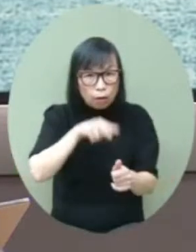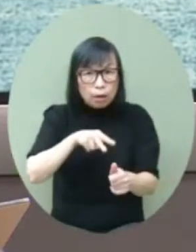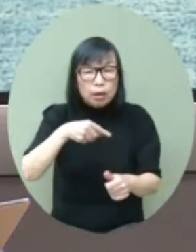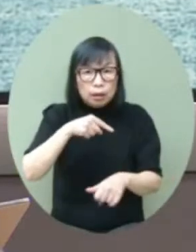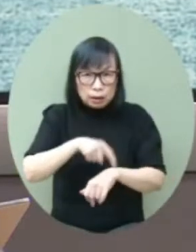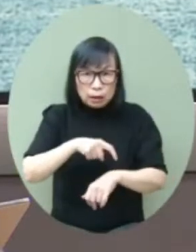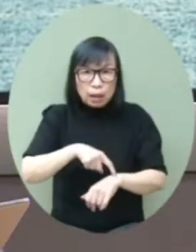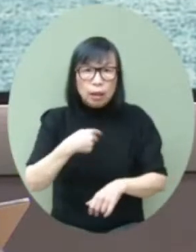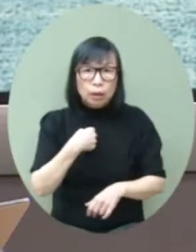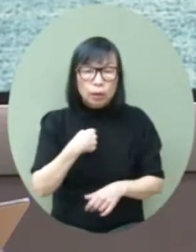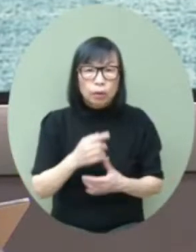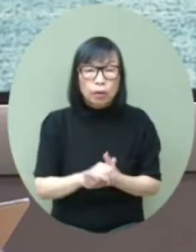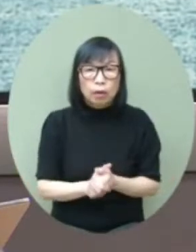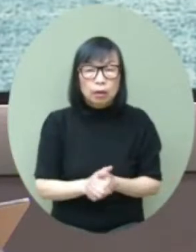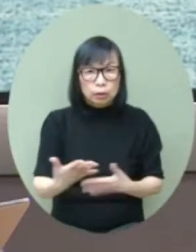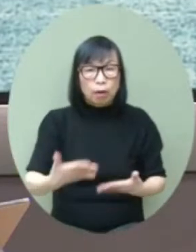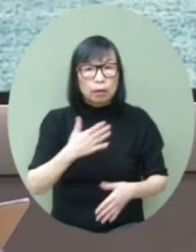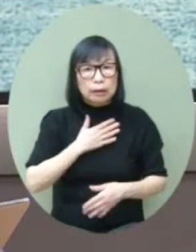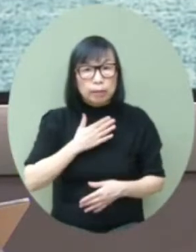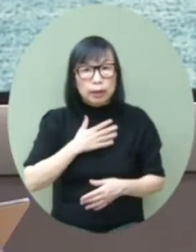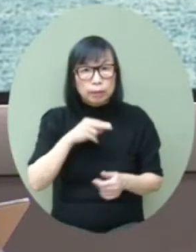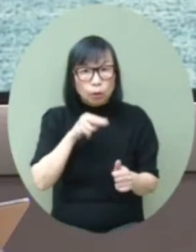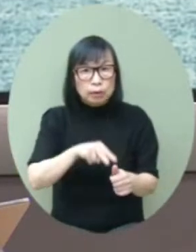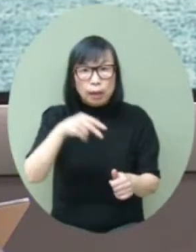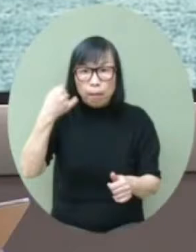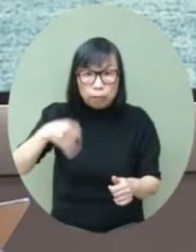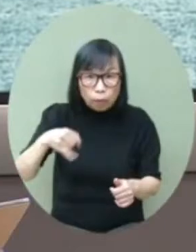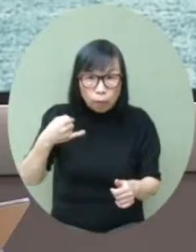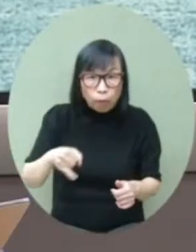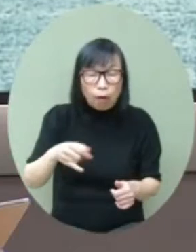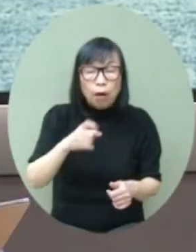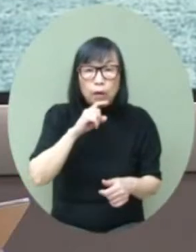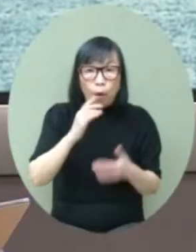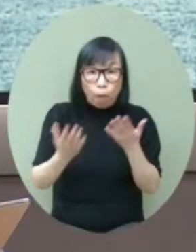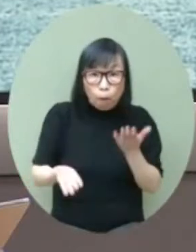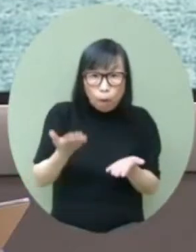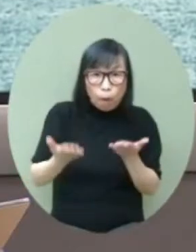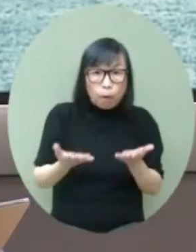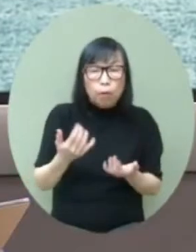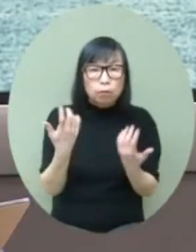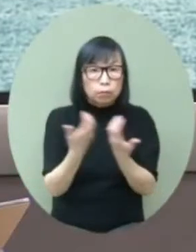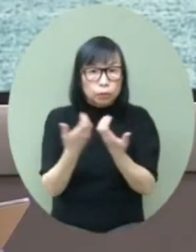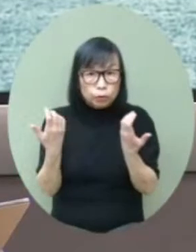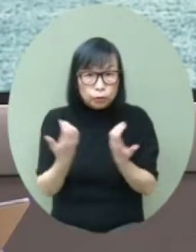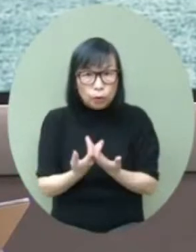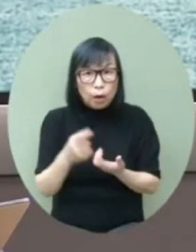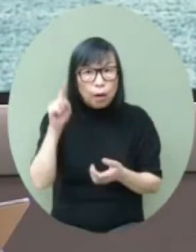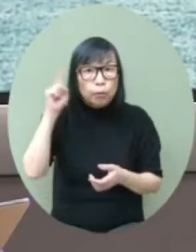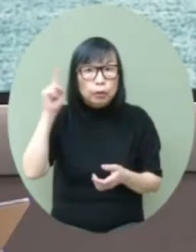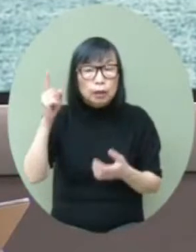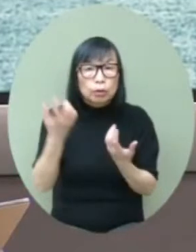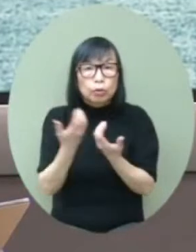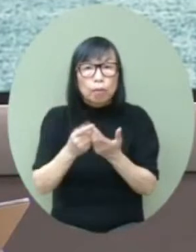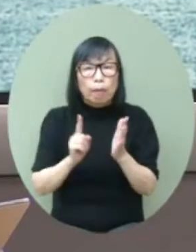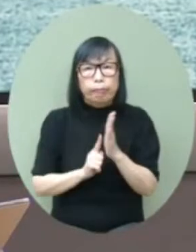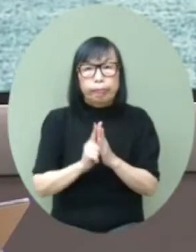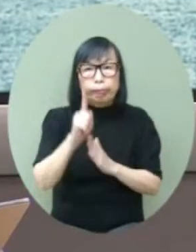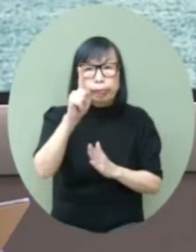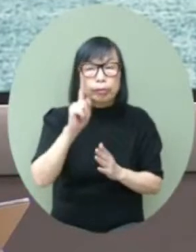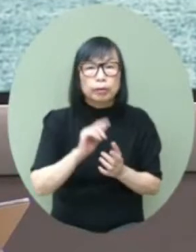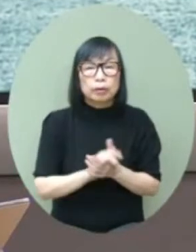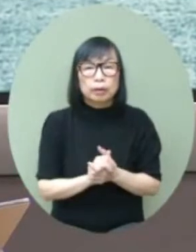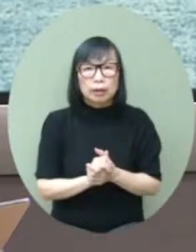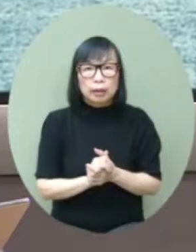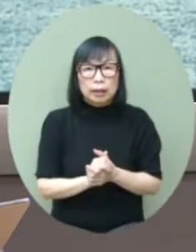So this is the time where we need to take, urgent actions to control the spread of the virus. If we fail to do that, the number